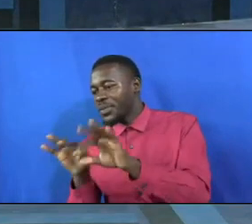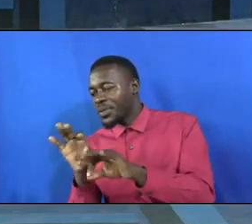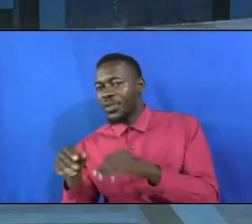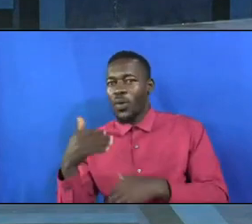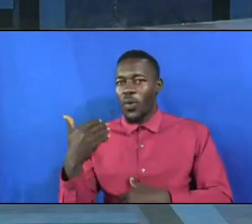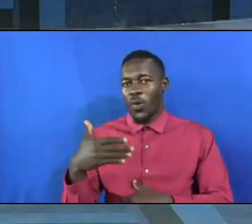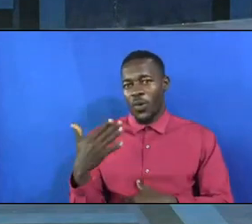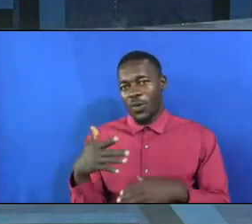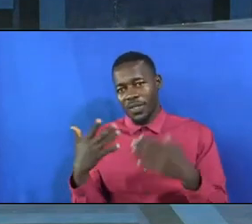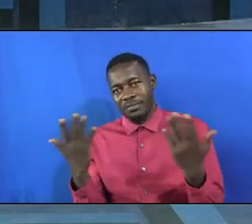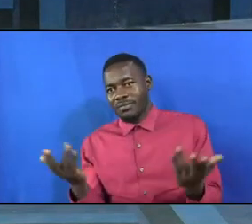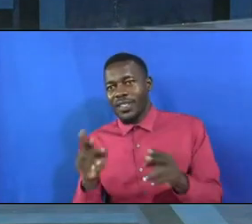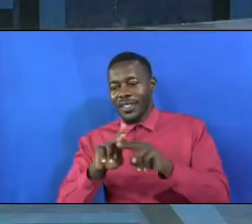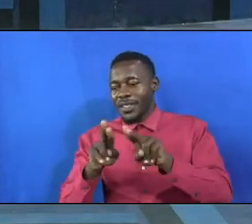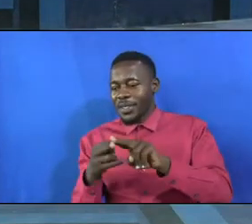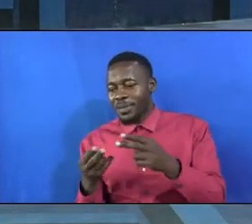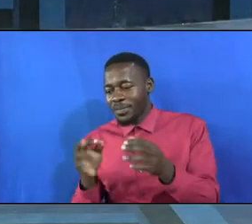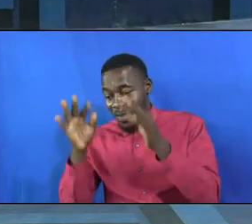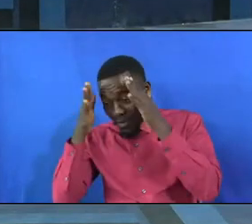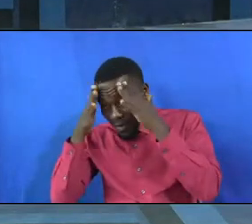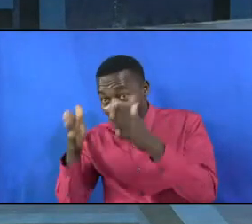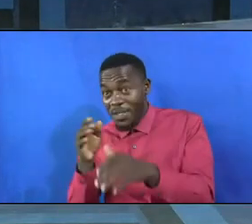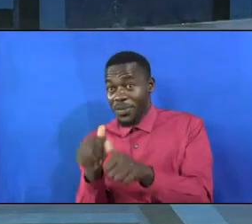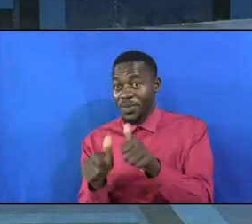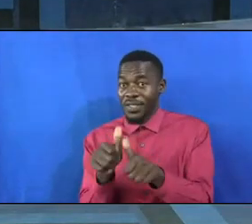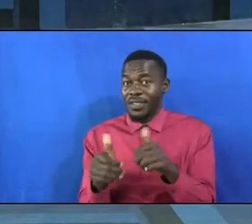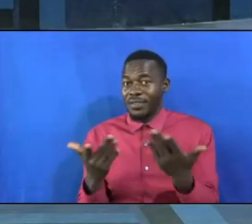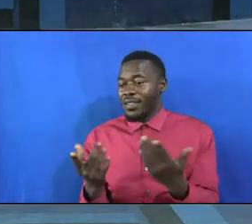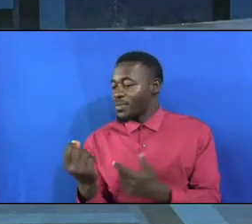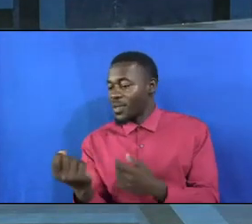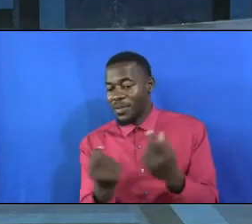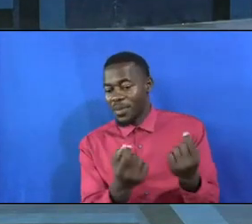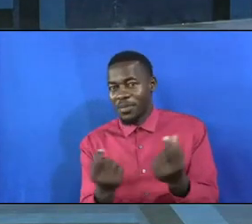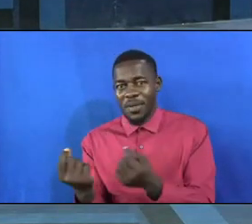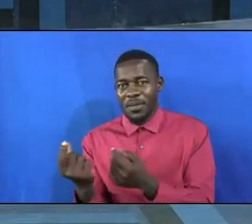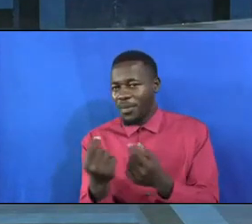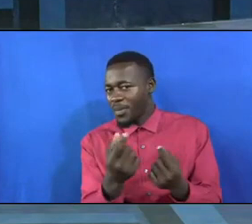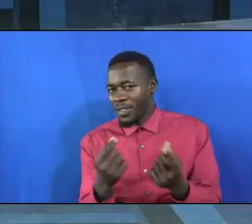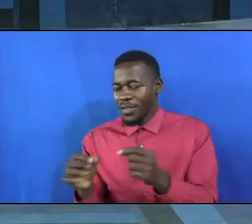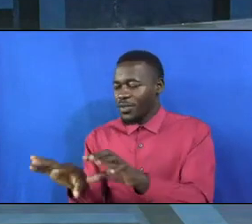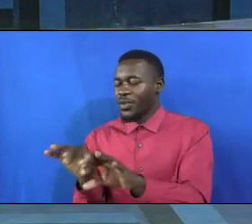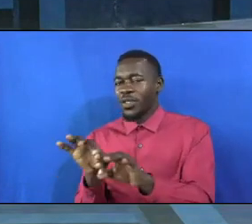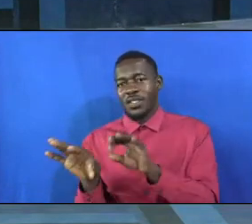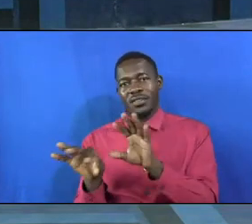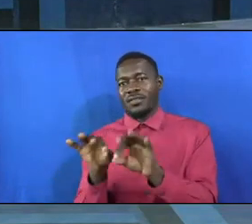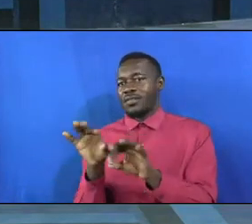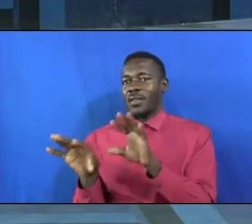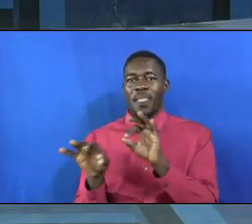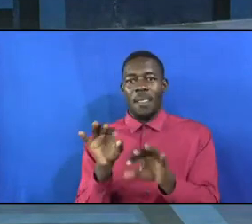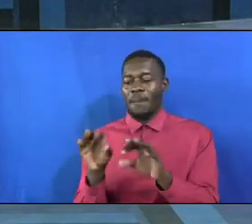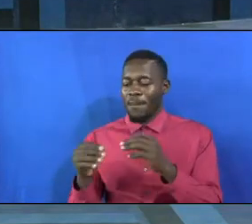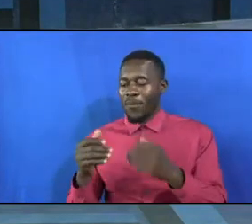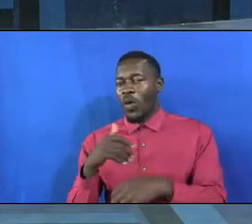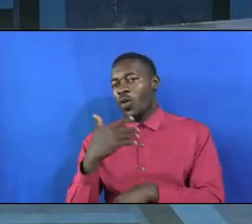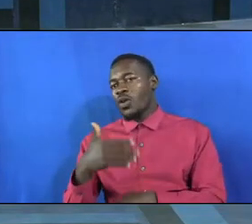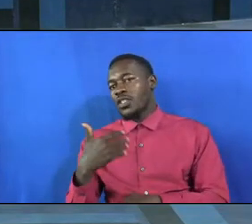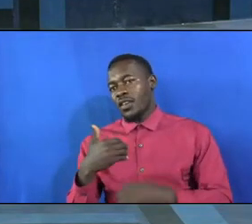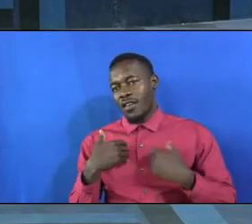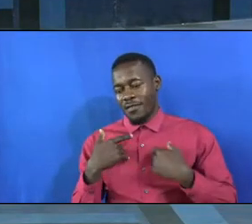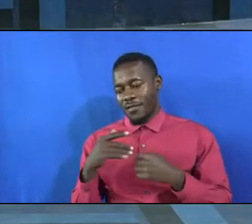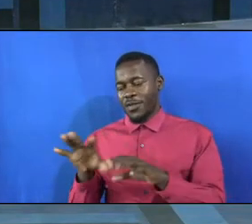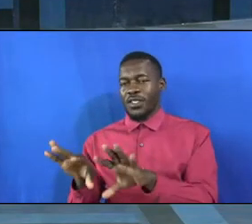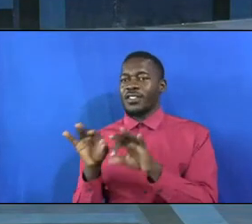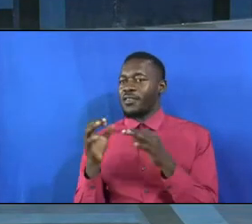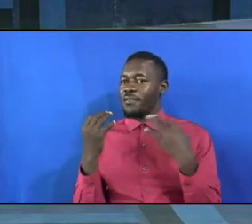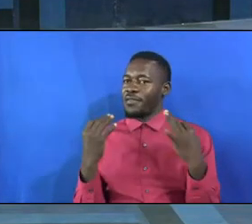shun. Those choices, those little choices that seem little in our eyes actually